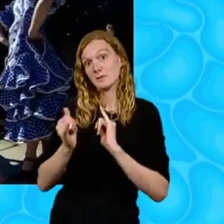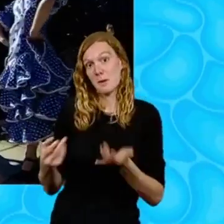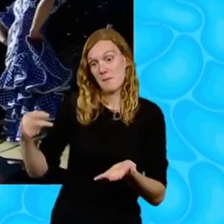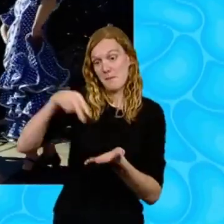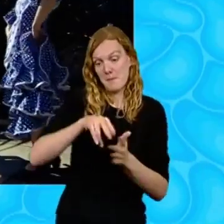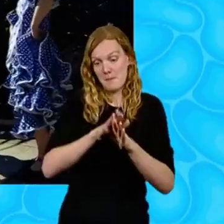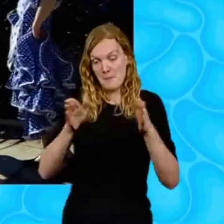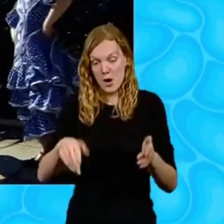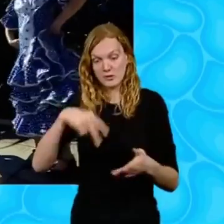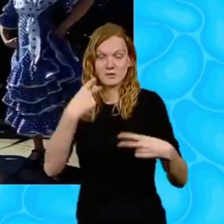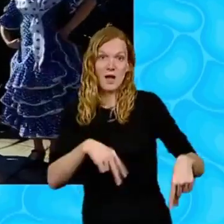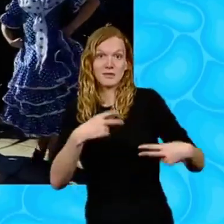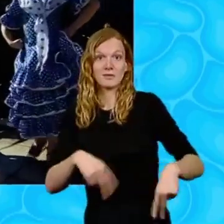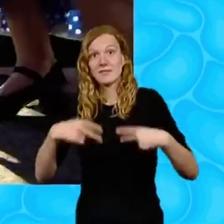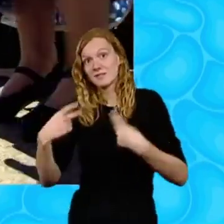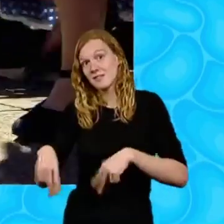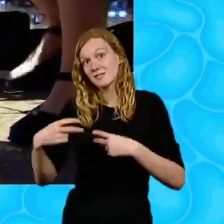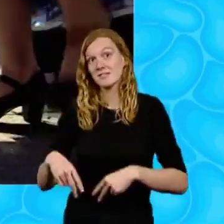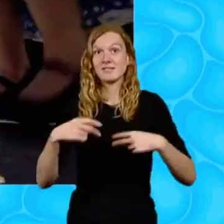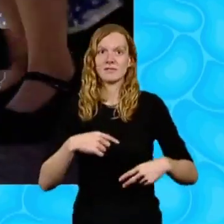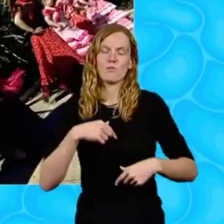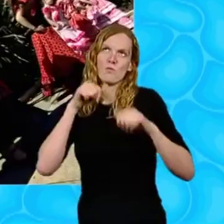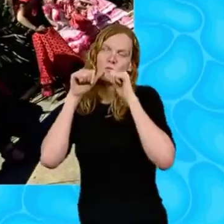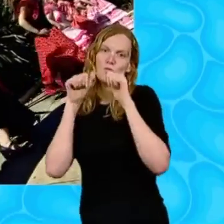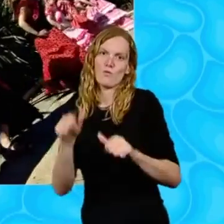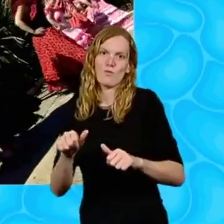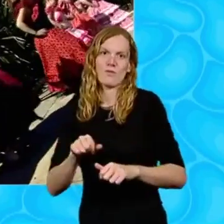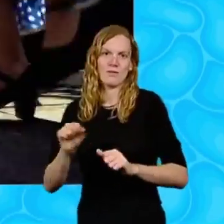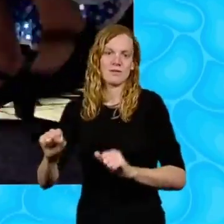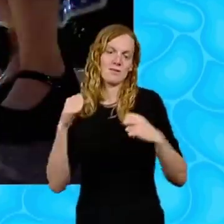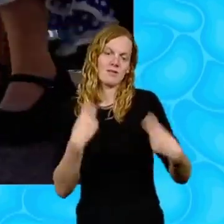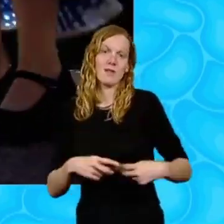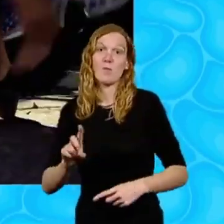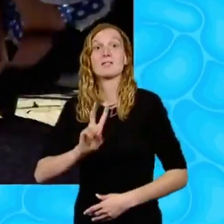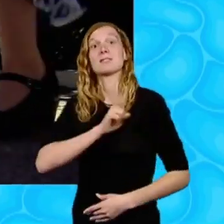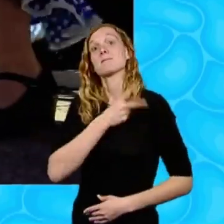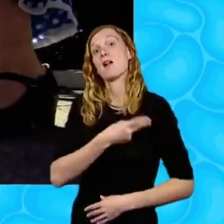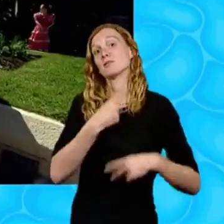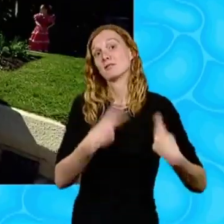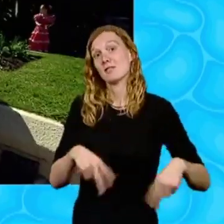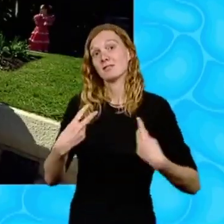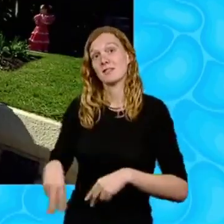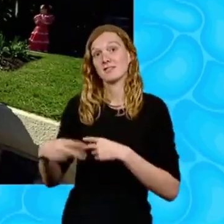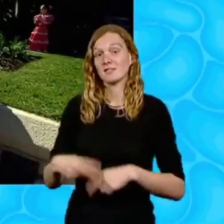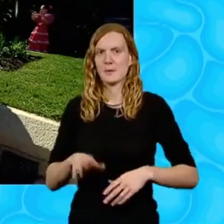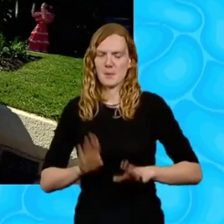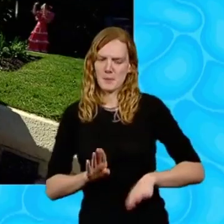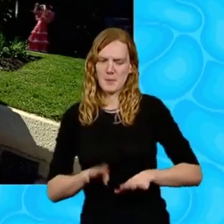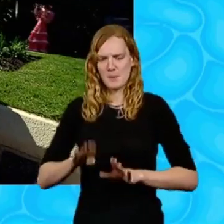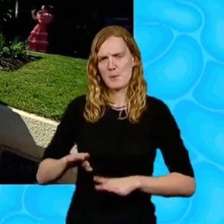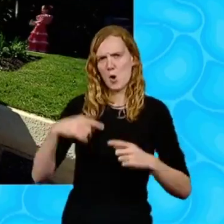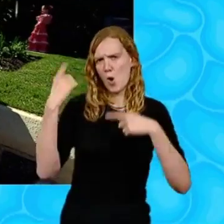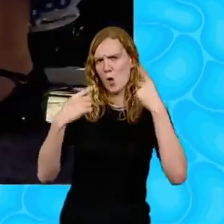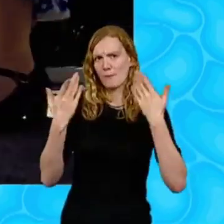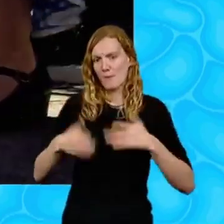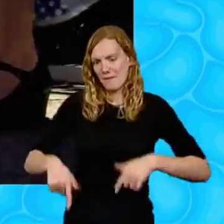box. My favourite dance is the fandango. When we dance, we make a lot of noise